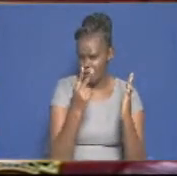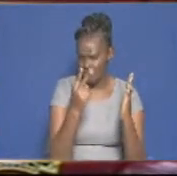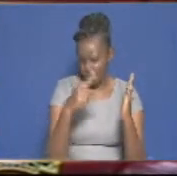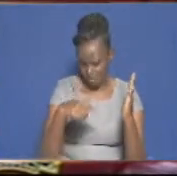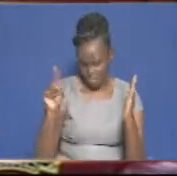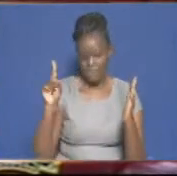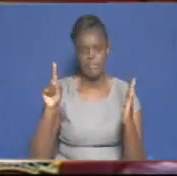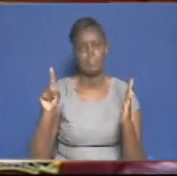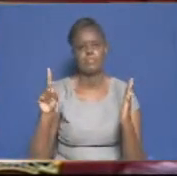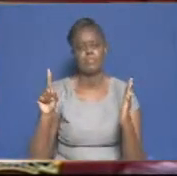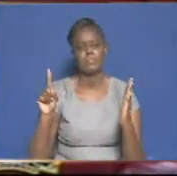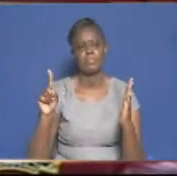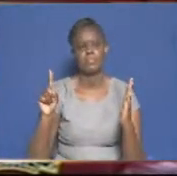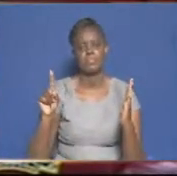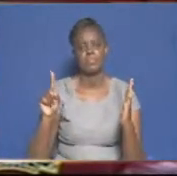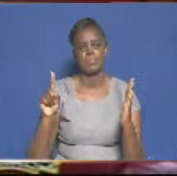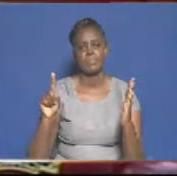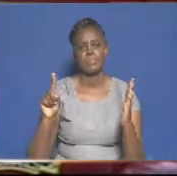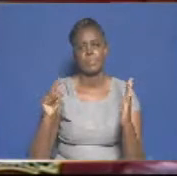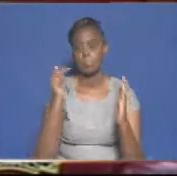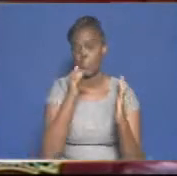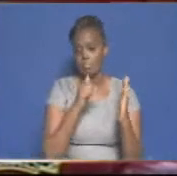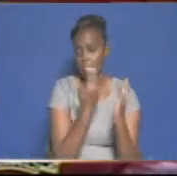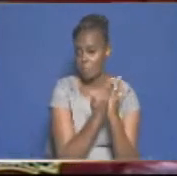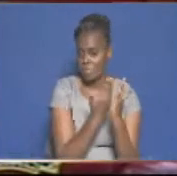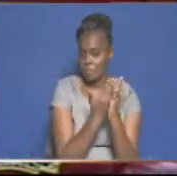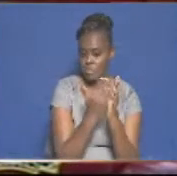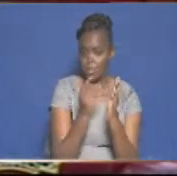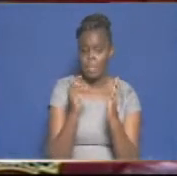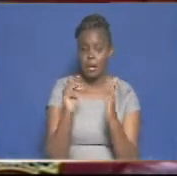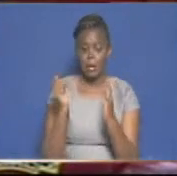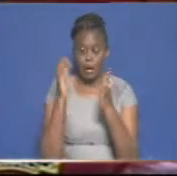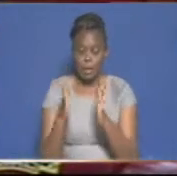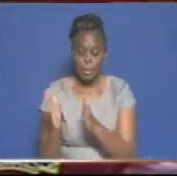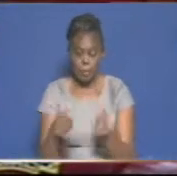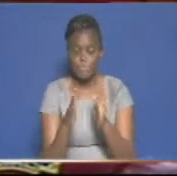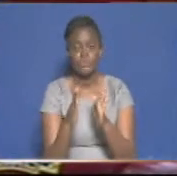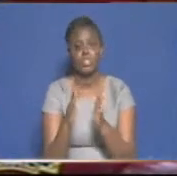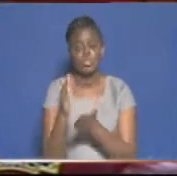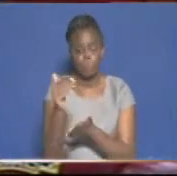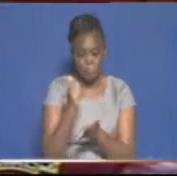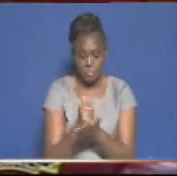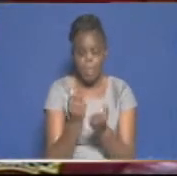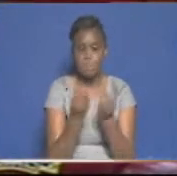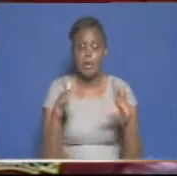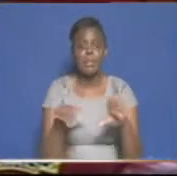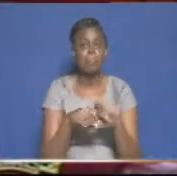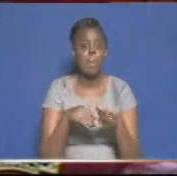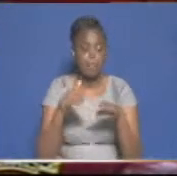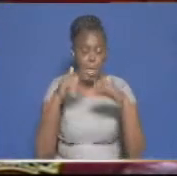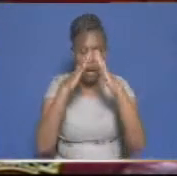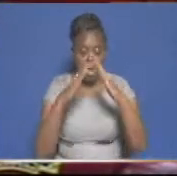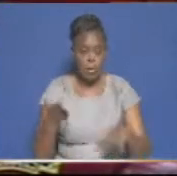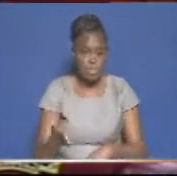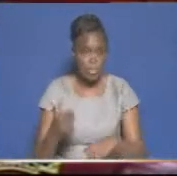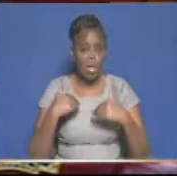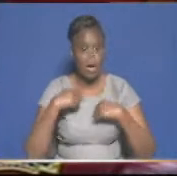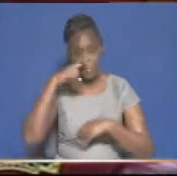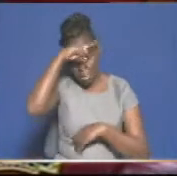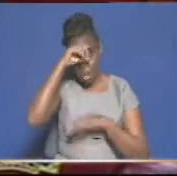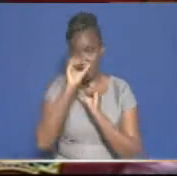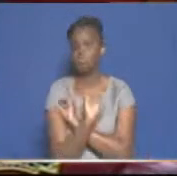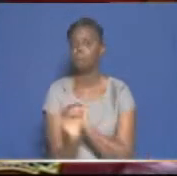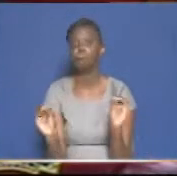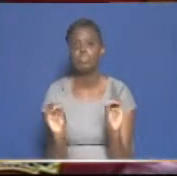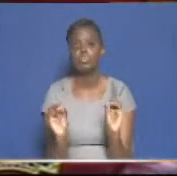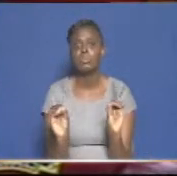us. And let us give Kenyans an opportunity to elect. I want to give an example, Honorable Speaker. There are many members in this House who do not have degrees,